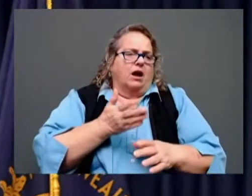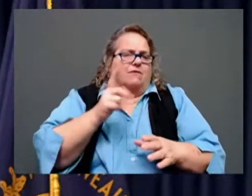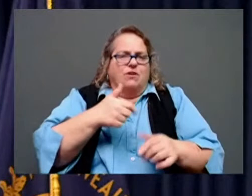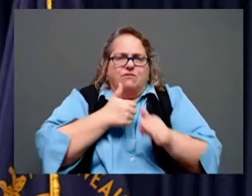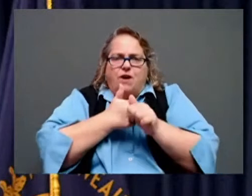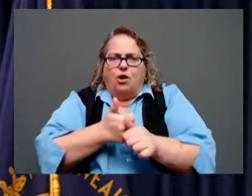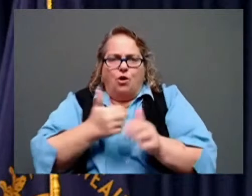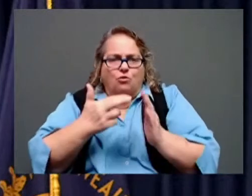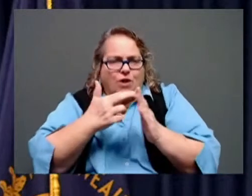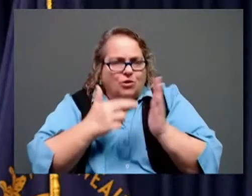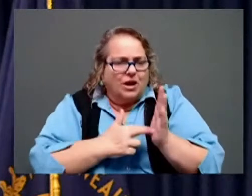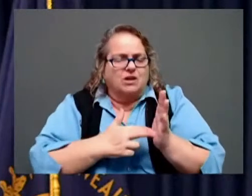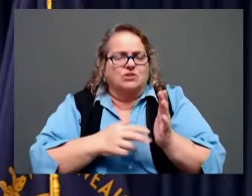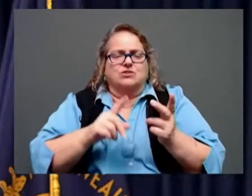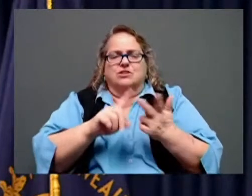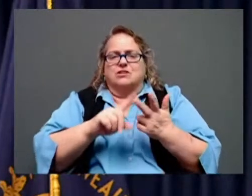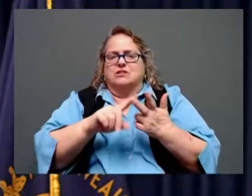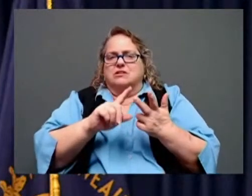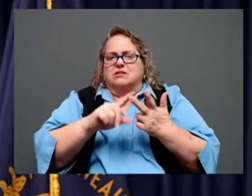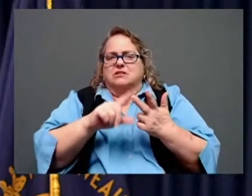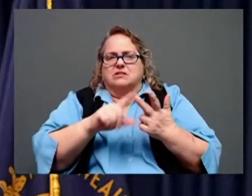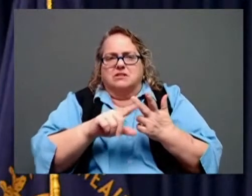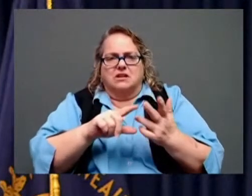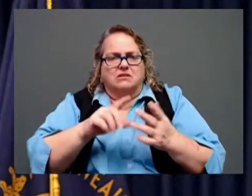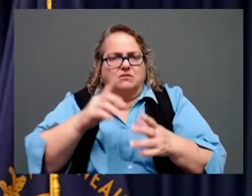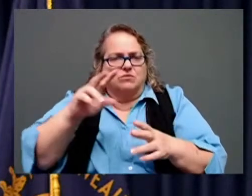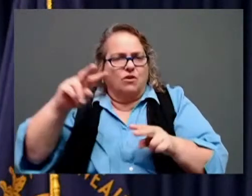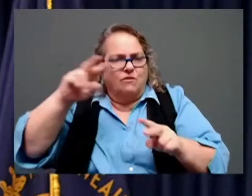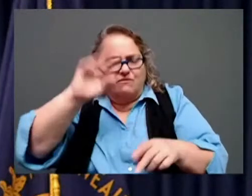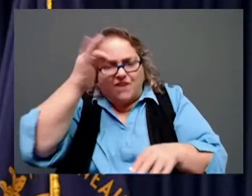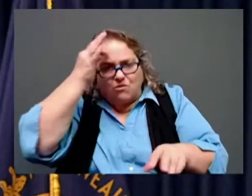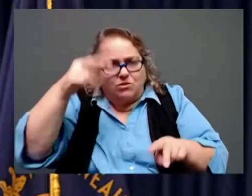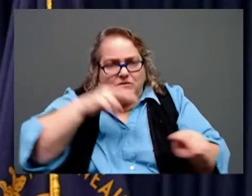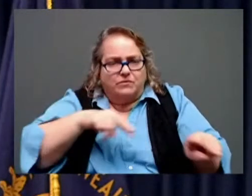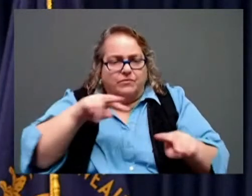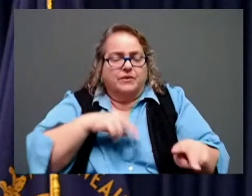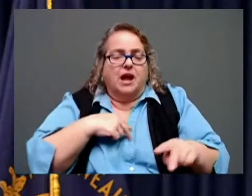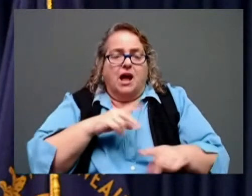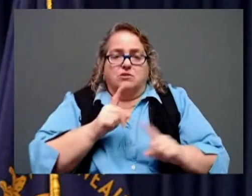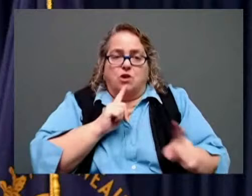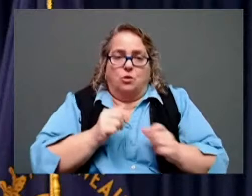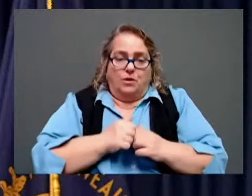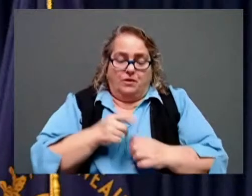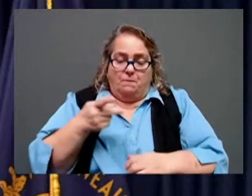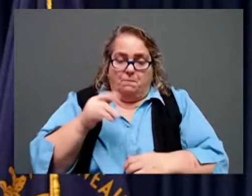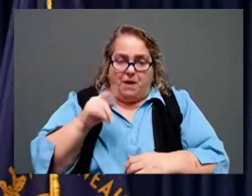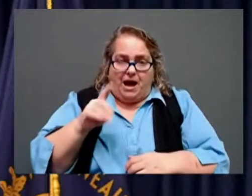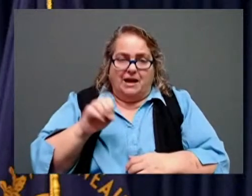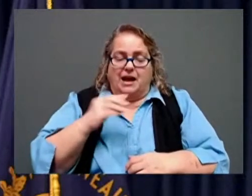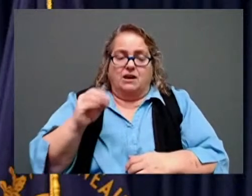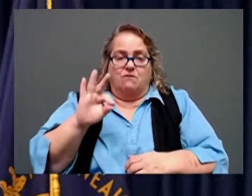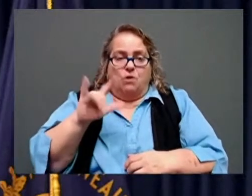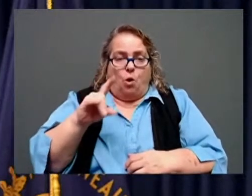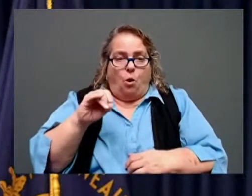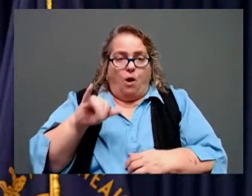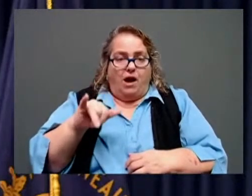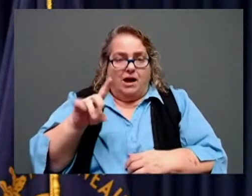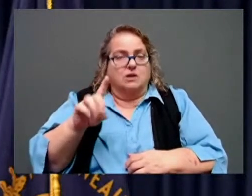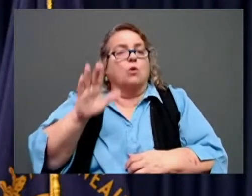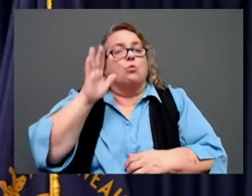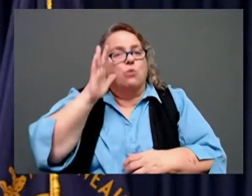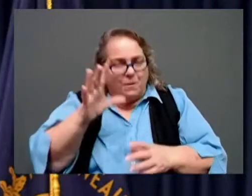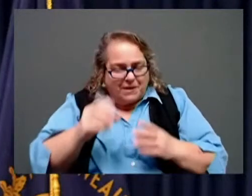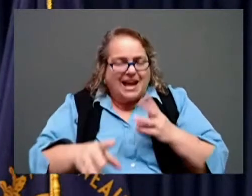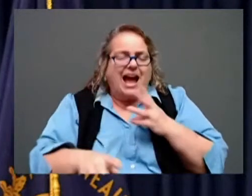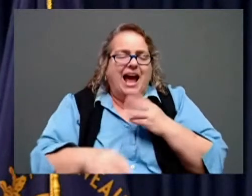to leaders in Pike and in Floyd. I fully expect with the damage they've had for those counties to be added. Just keep working with